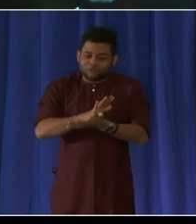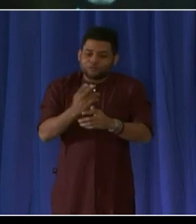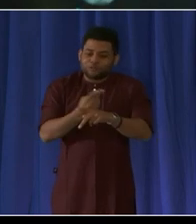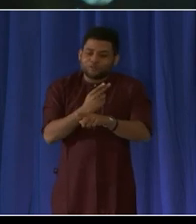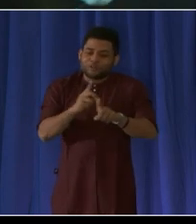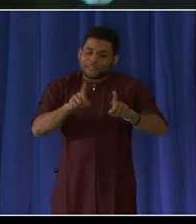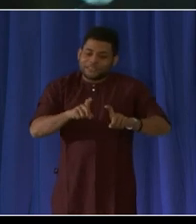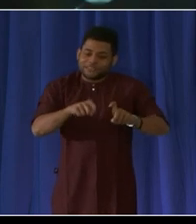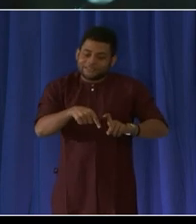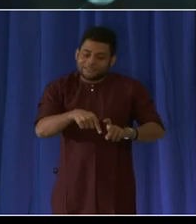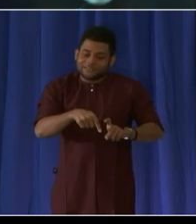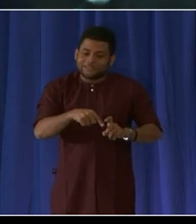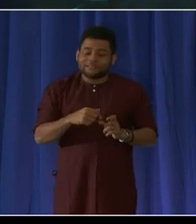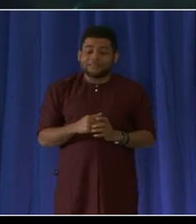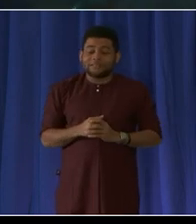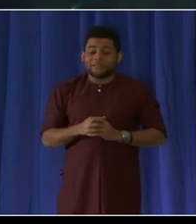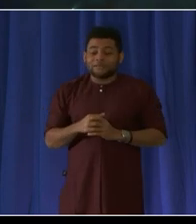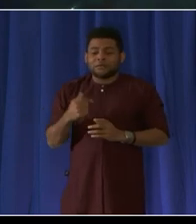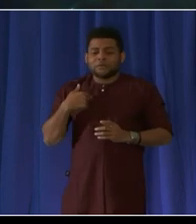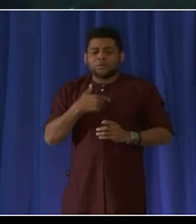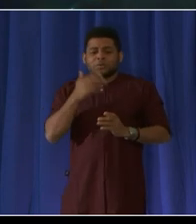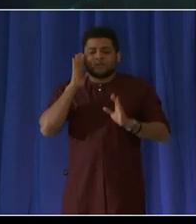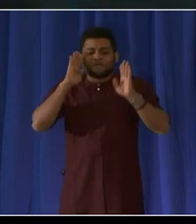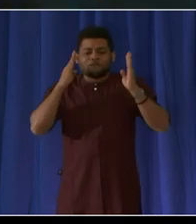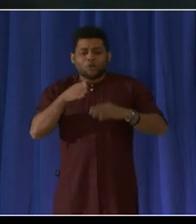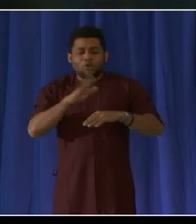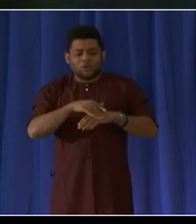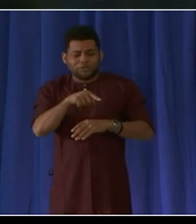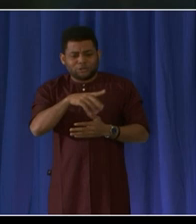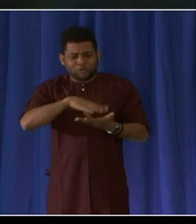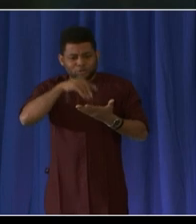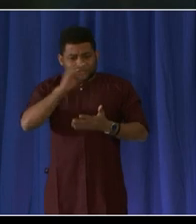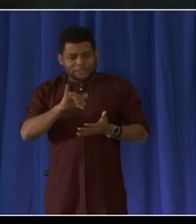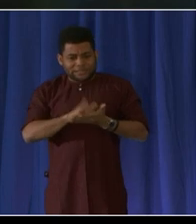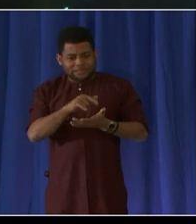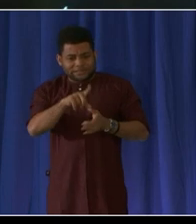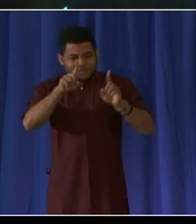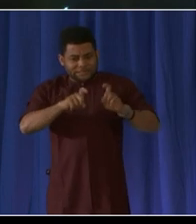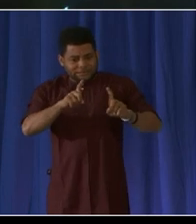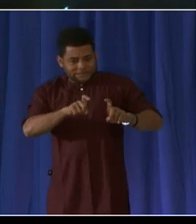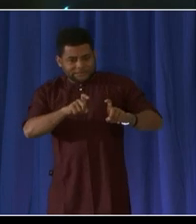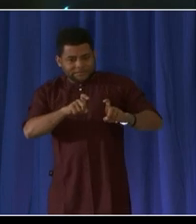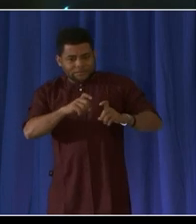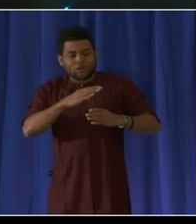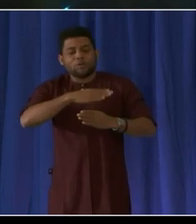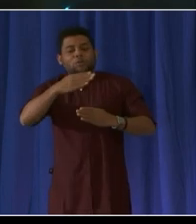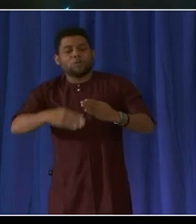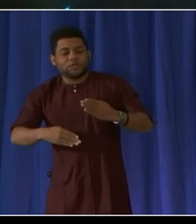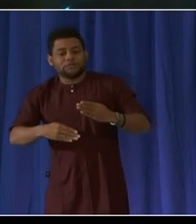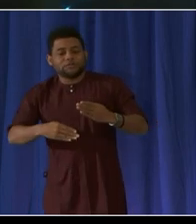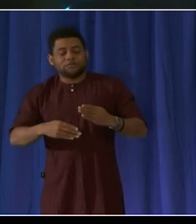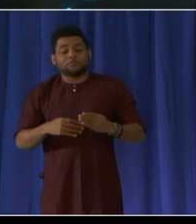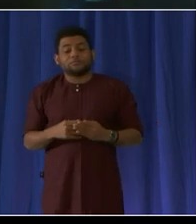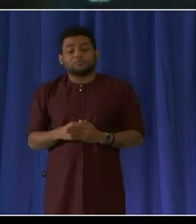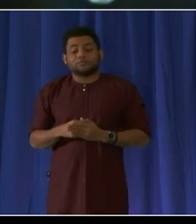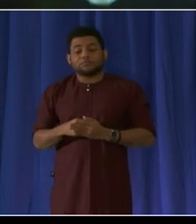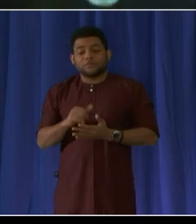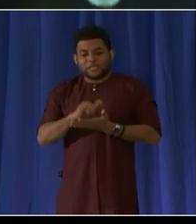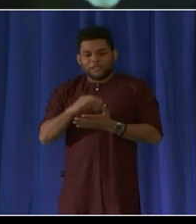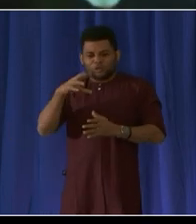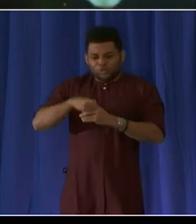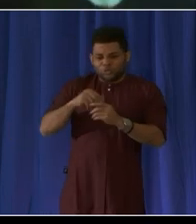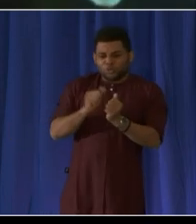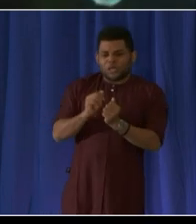A. We were only focused on the students for which they were testing over the weekend as part of